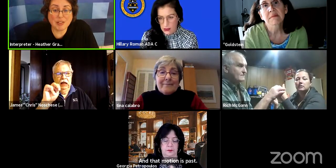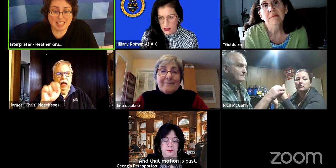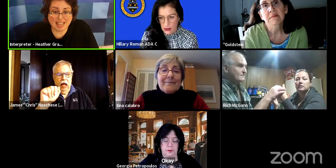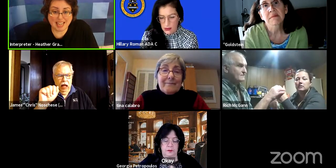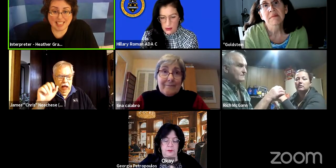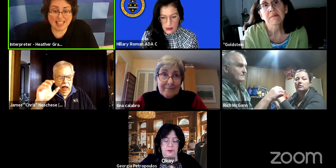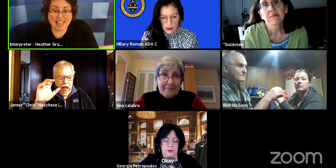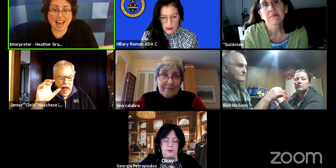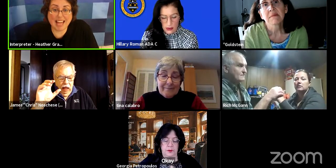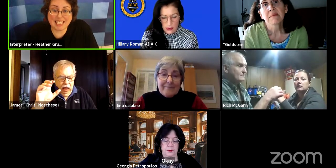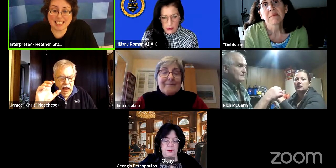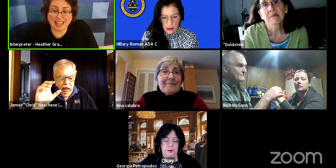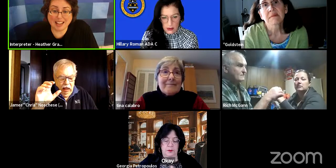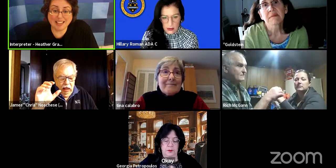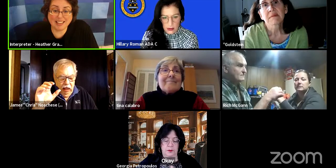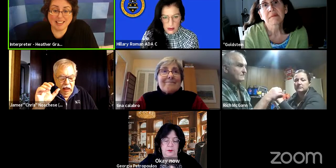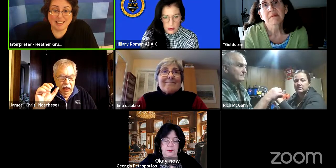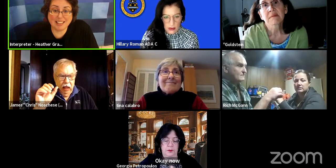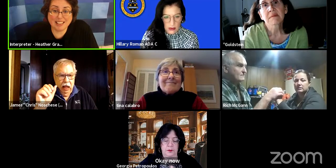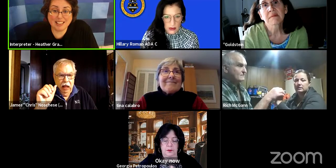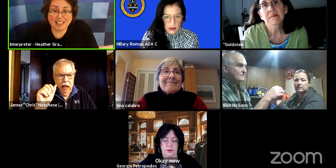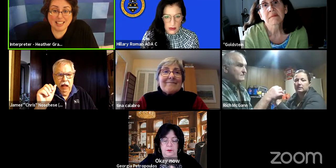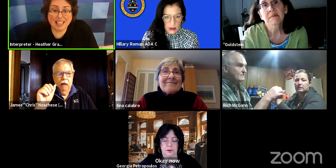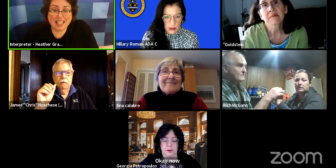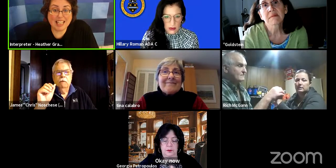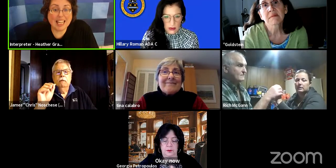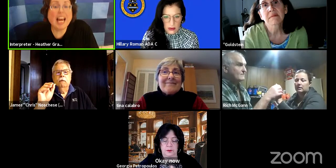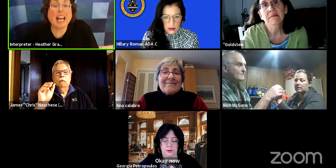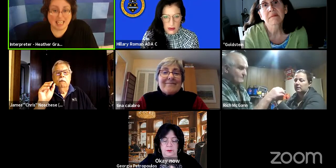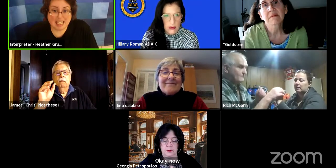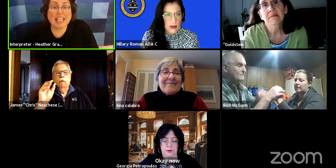I understand that Tina